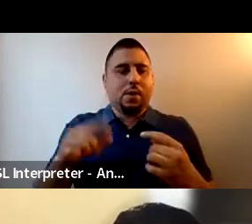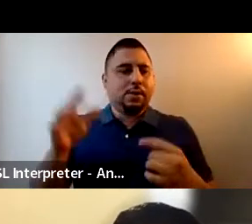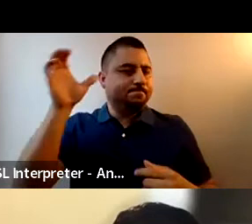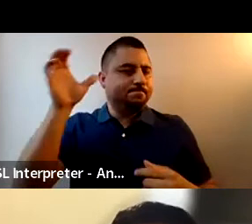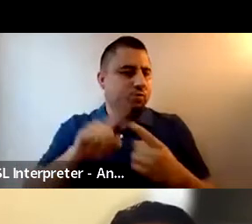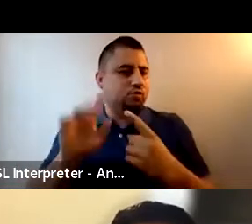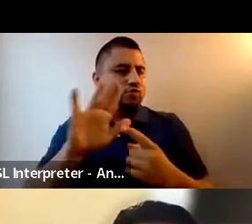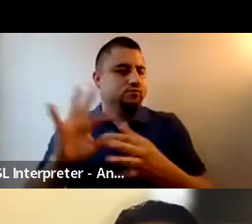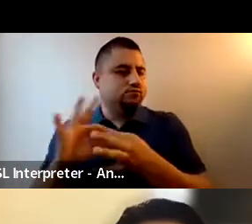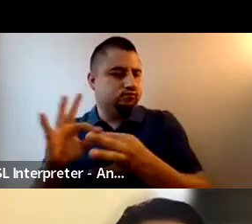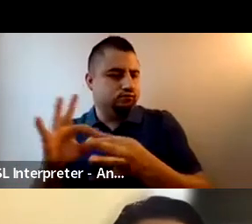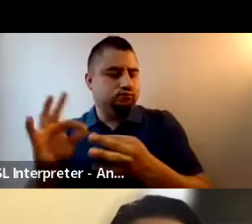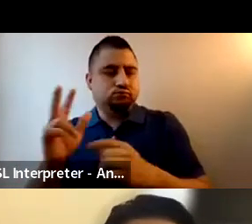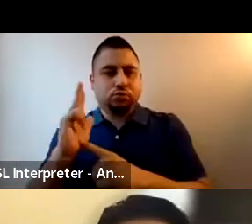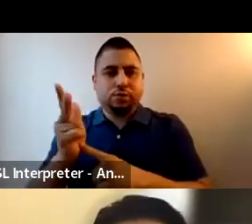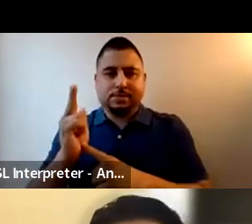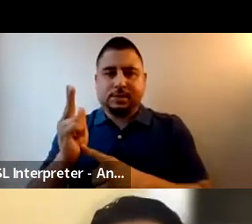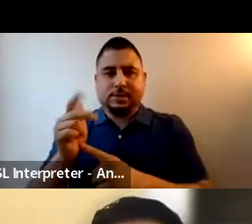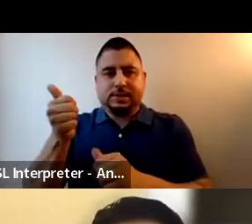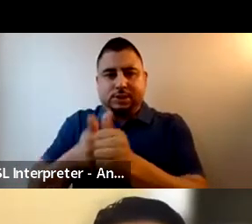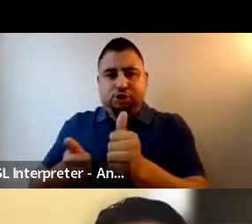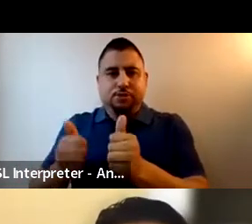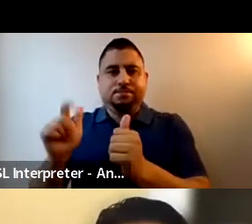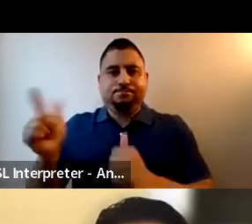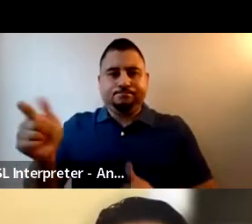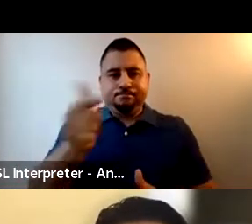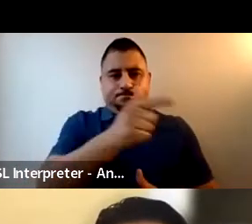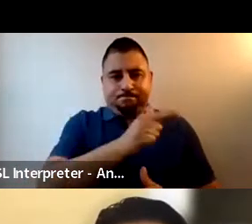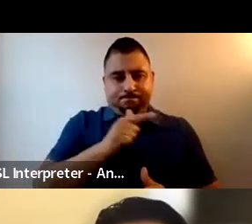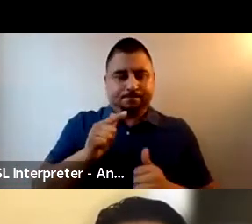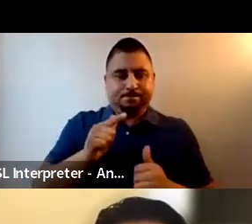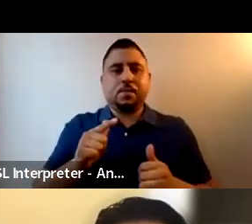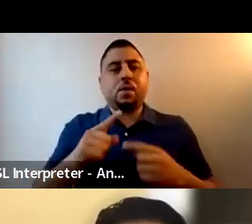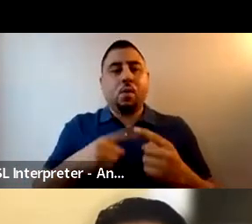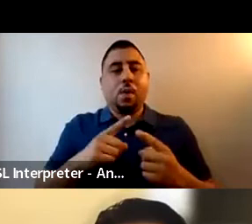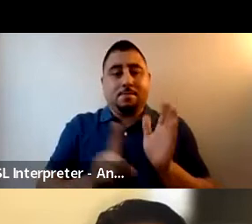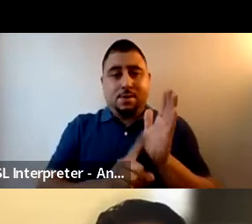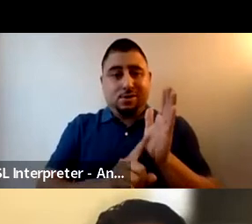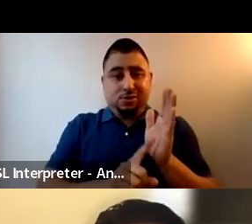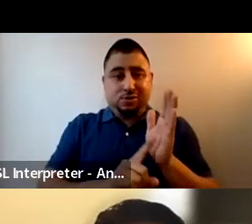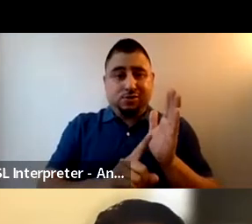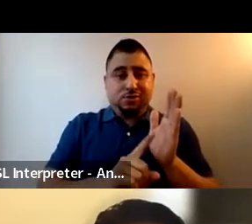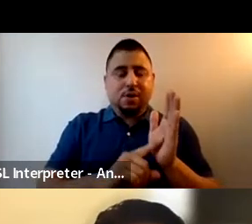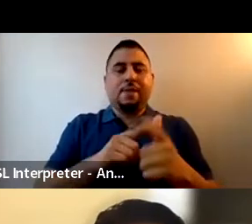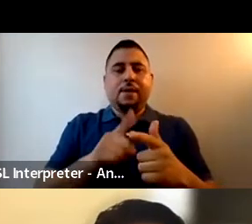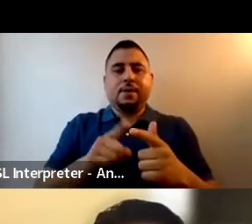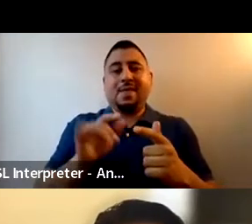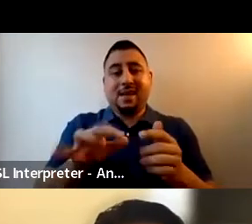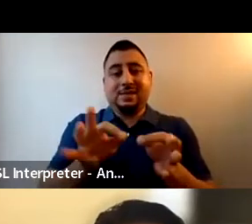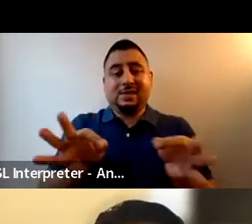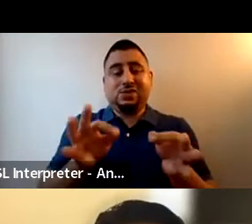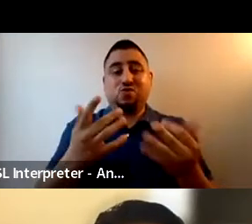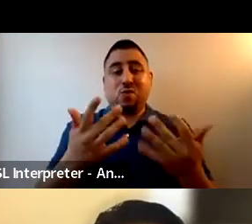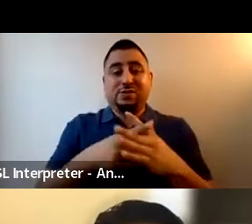have 3 minutes to share your public comments. At the sound of the buzzer, you may complete that